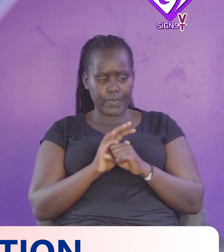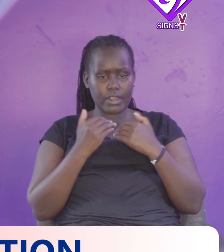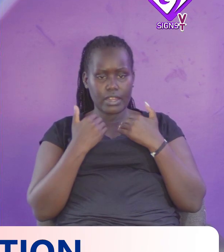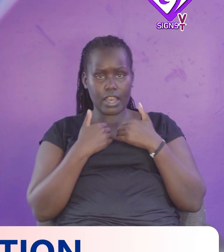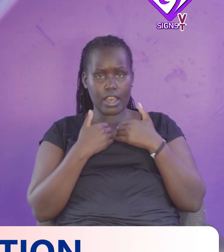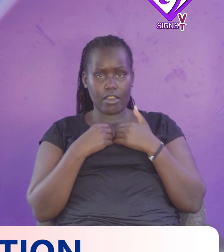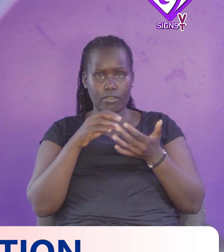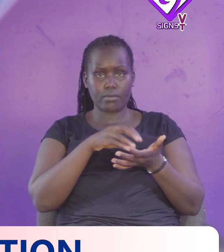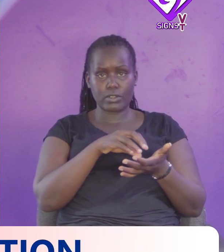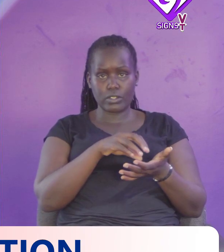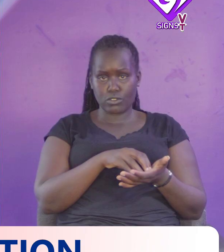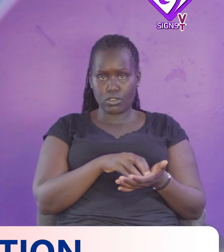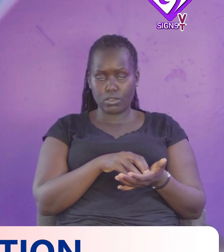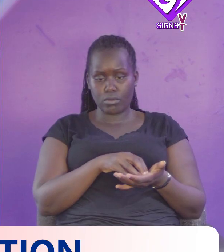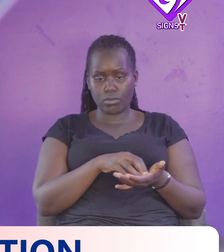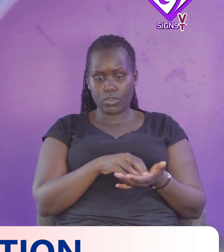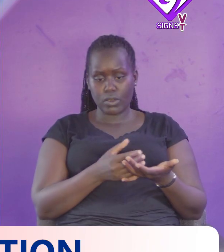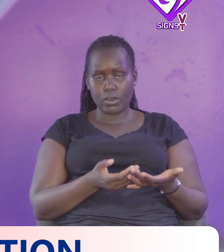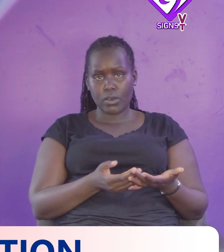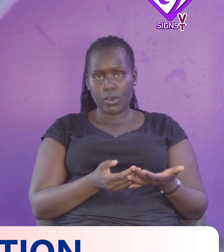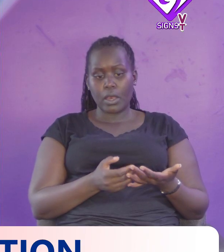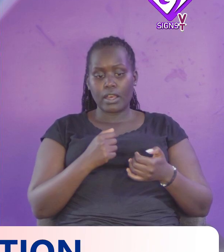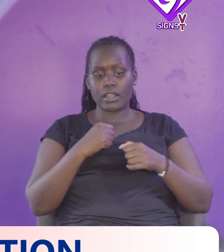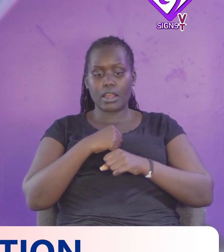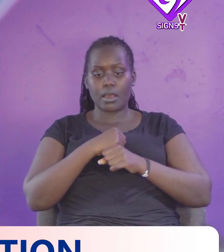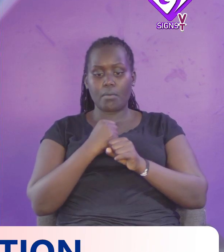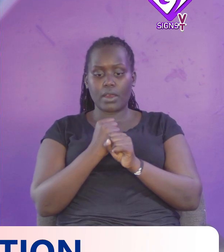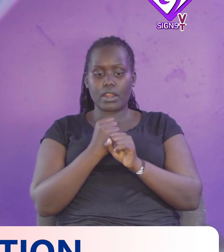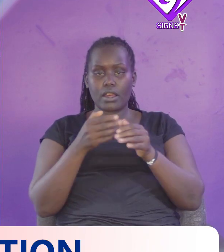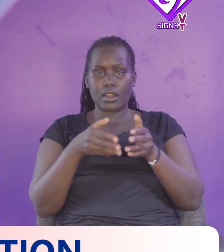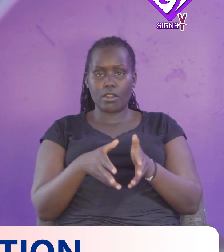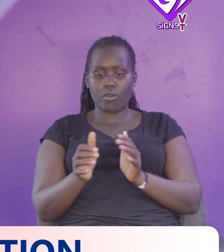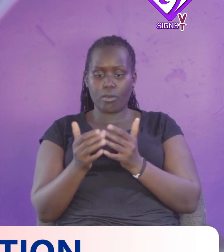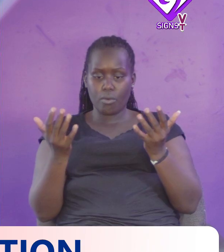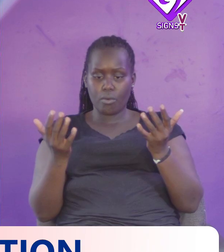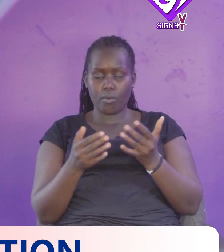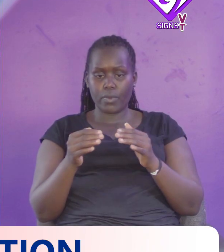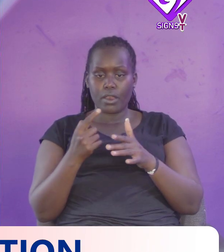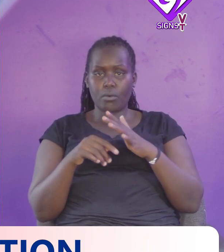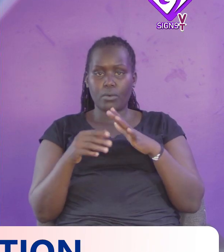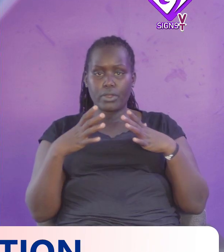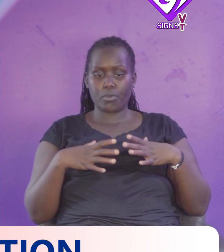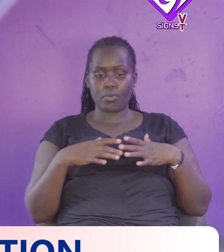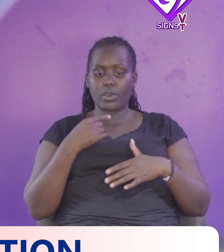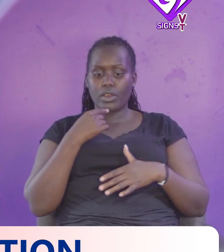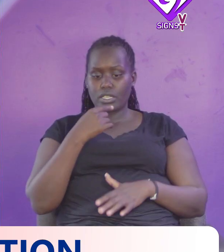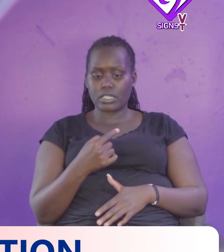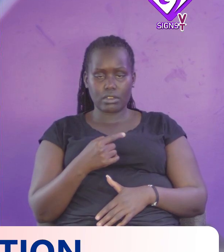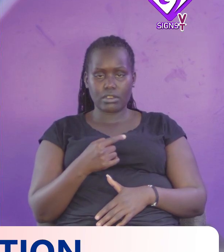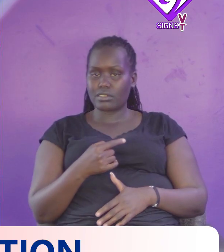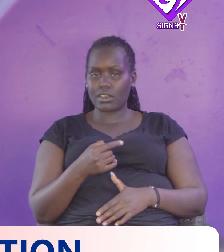positions. And they retain them in a manner that what the population say is none of their business.